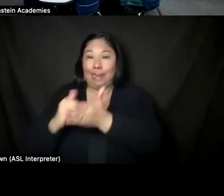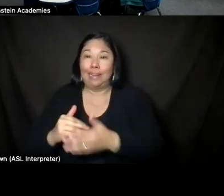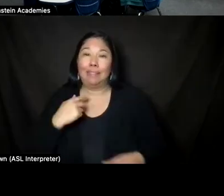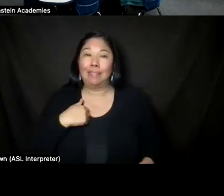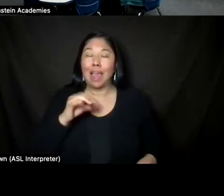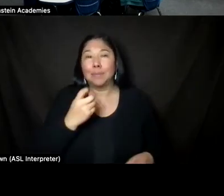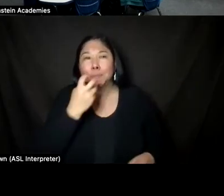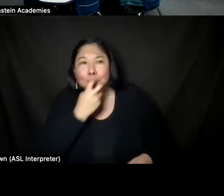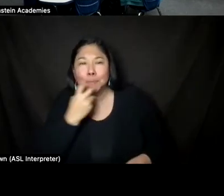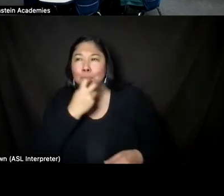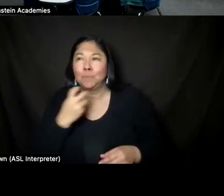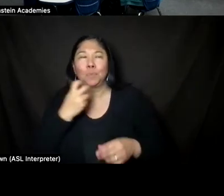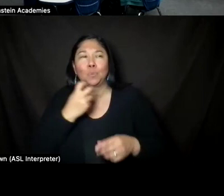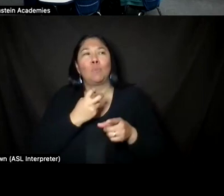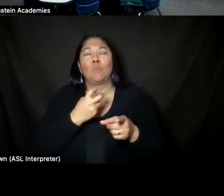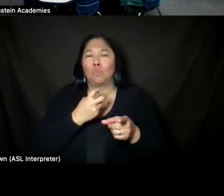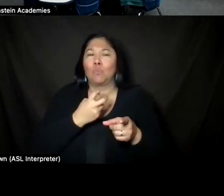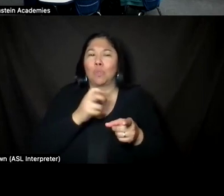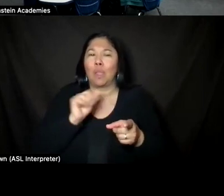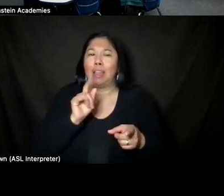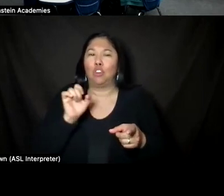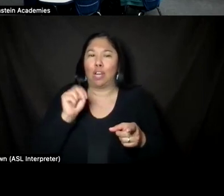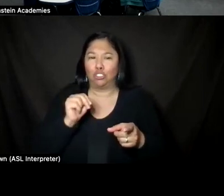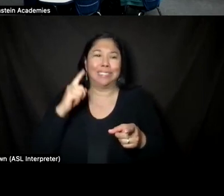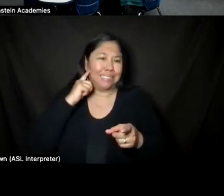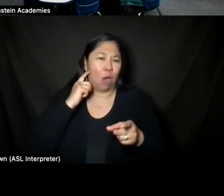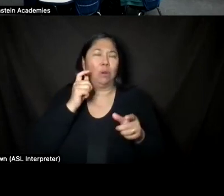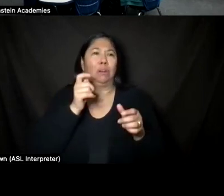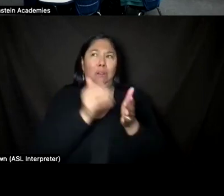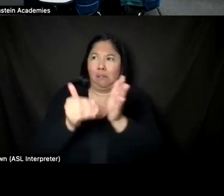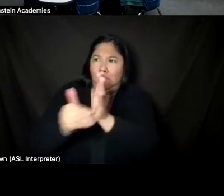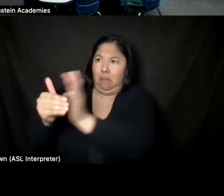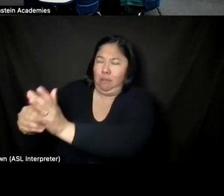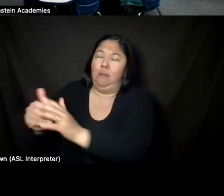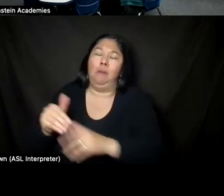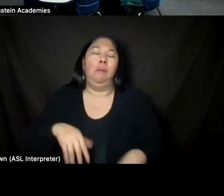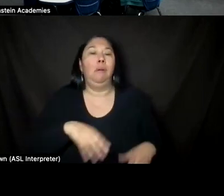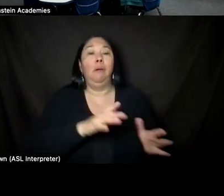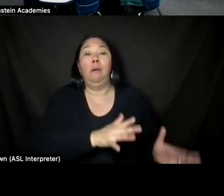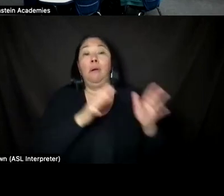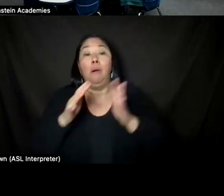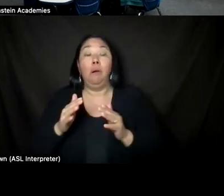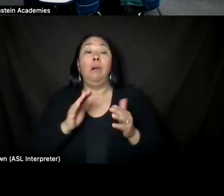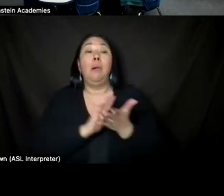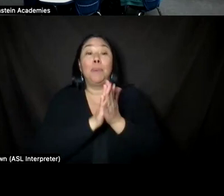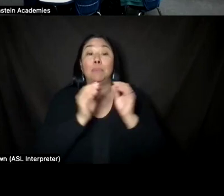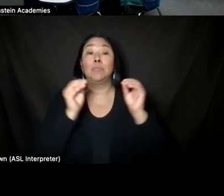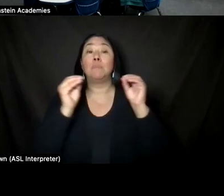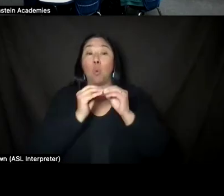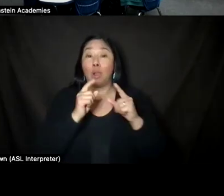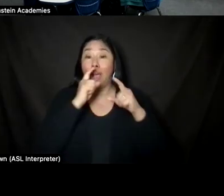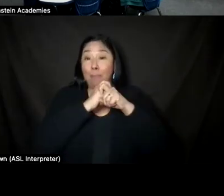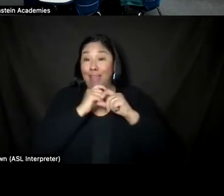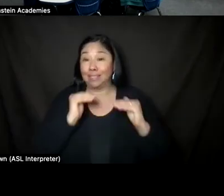peck of pickled peppers, would be alliteration with the sound at the beginning of every word. Then it gets a little bit more complex